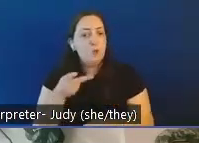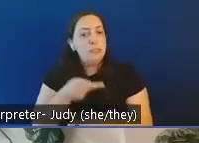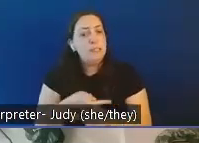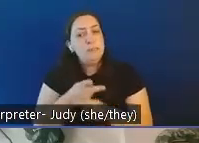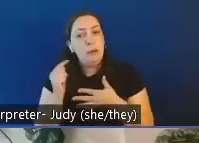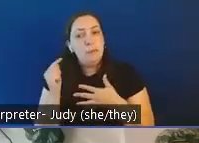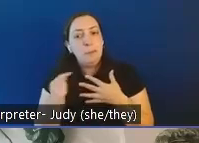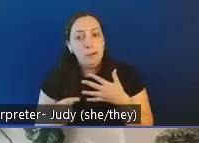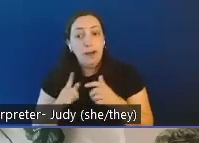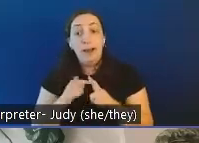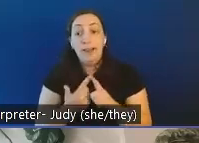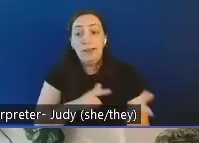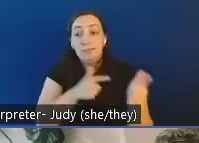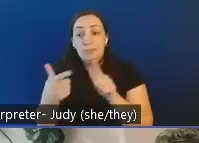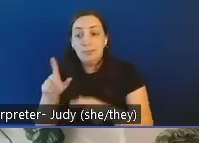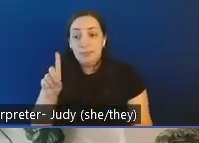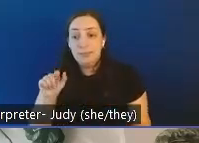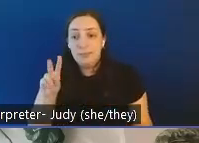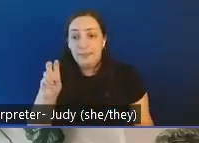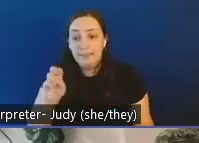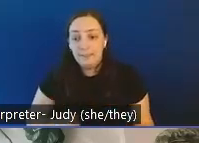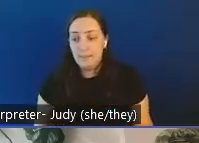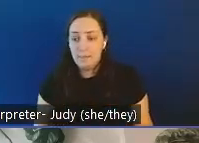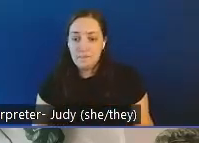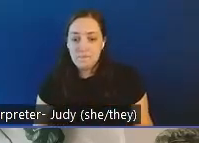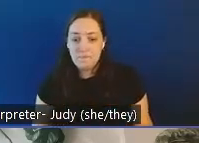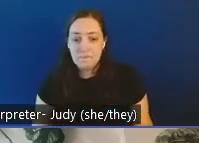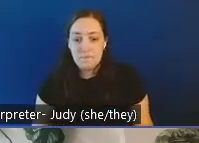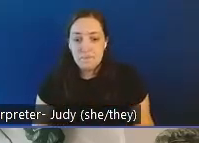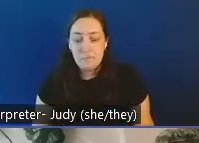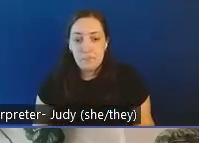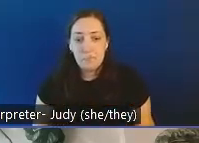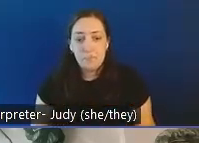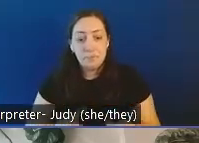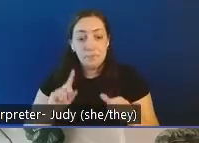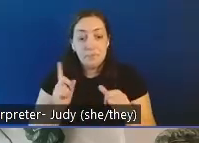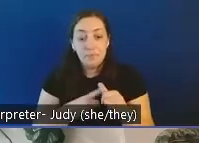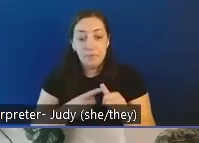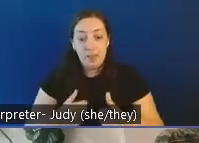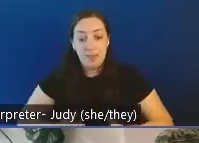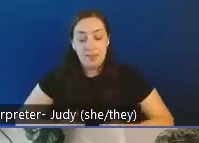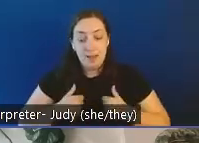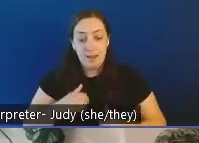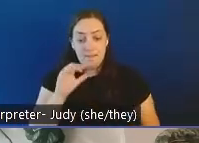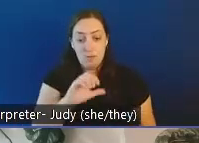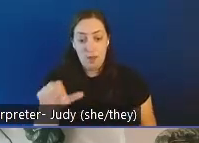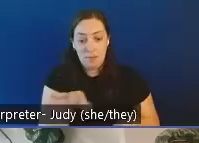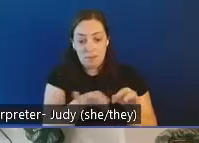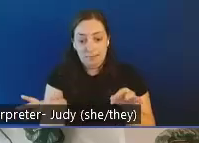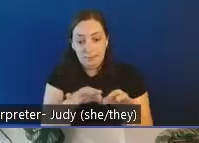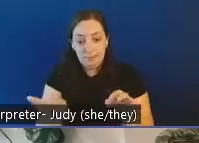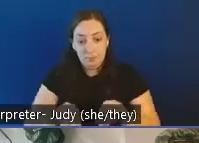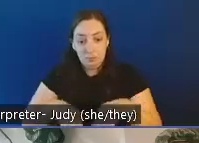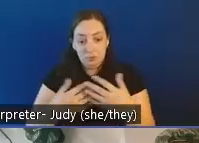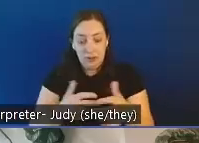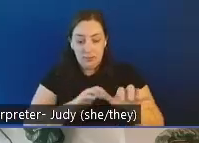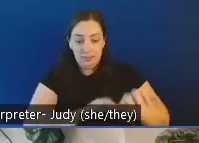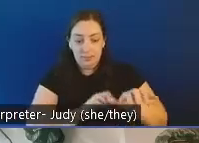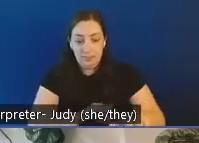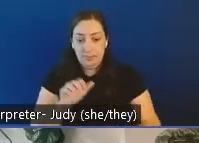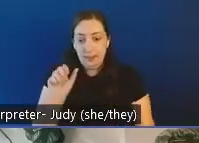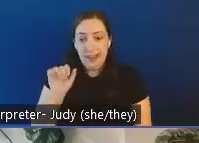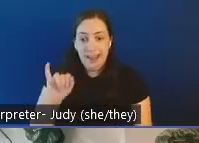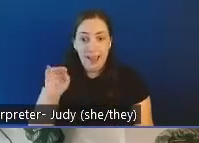issues to run through, and then we can turn this over to Dave. Number 1, Live closed captioning is being provided by